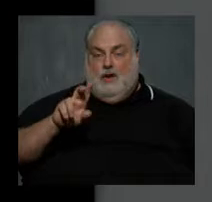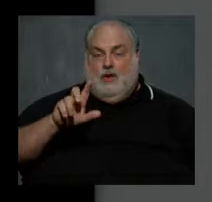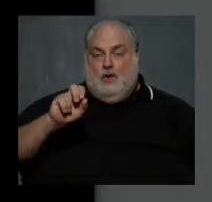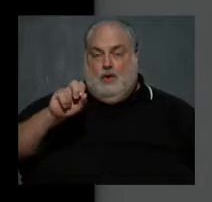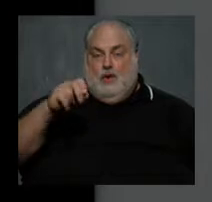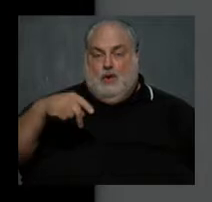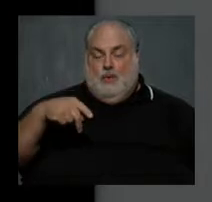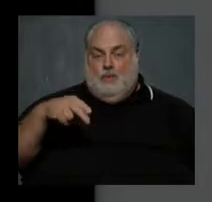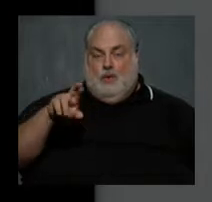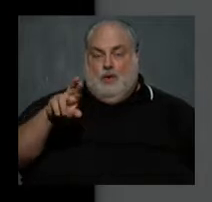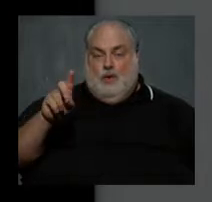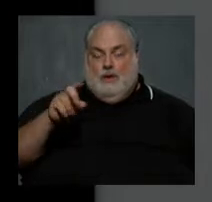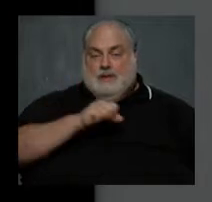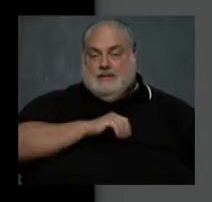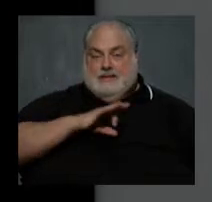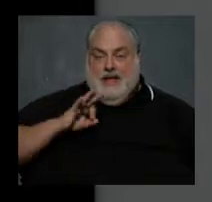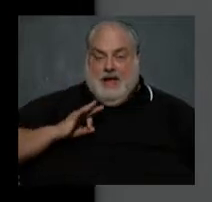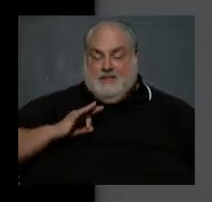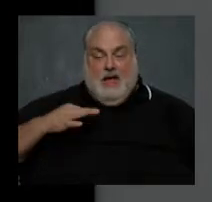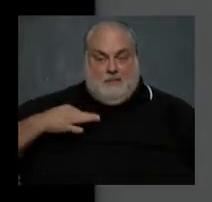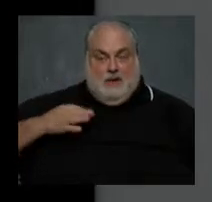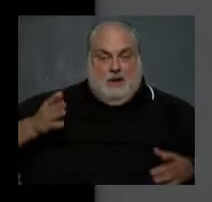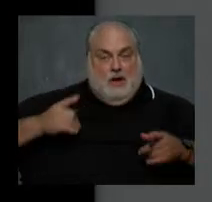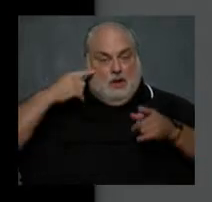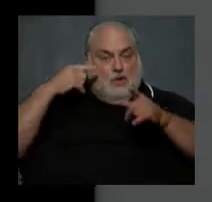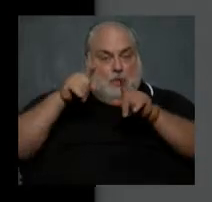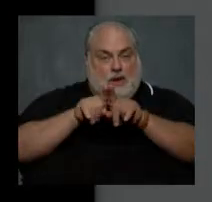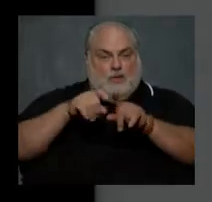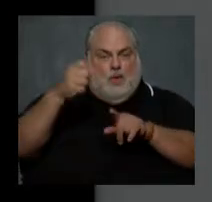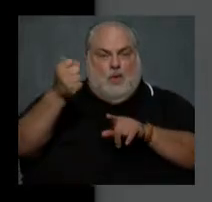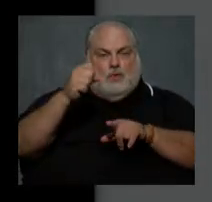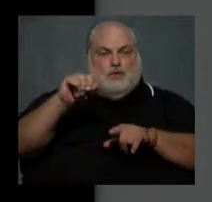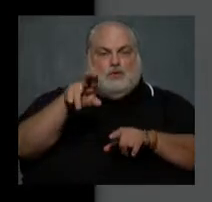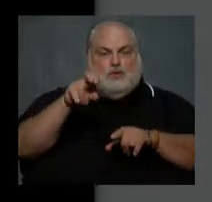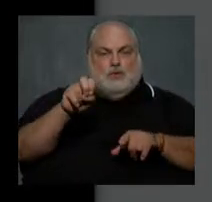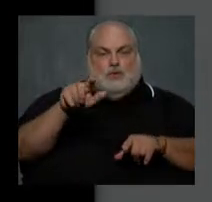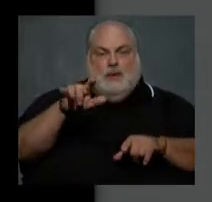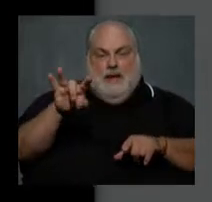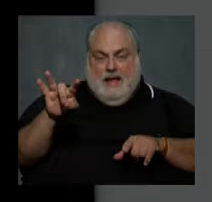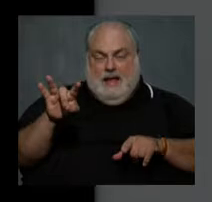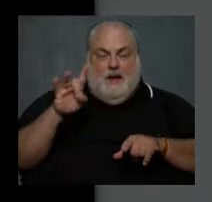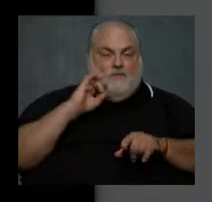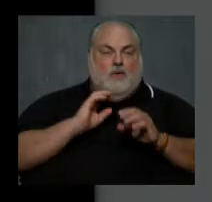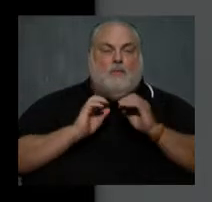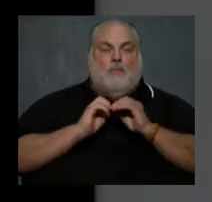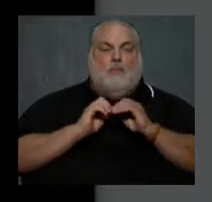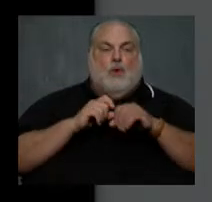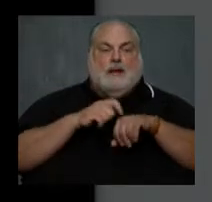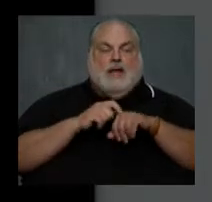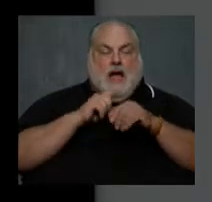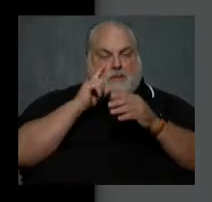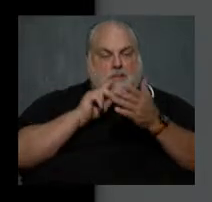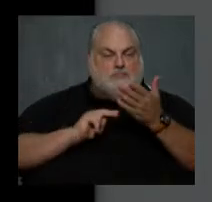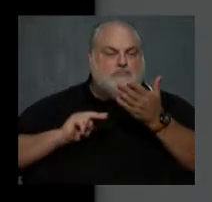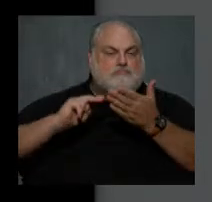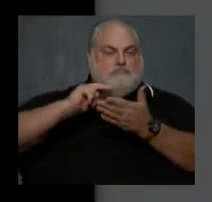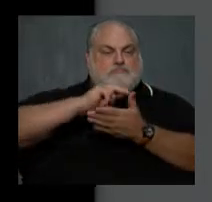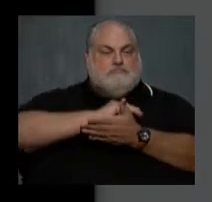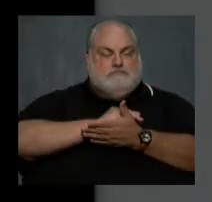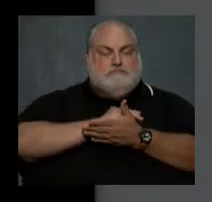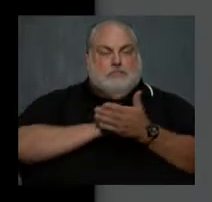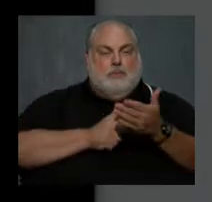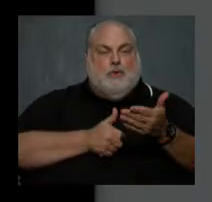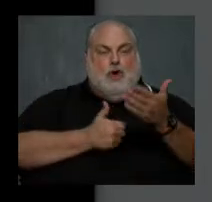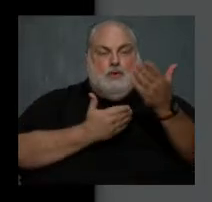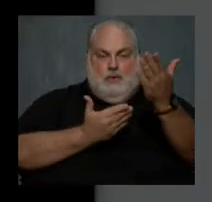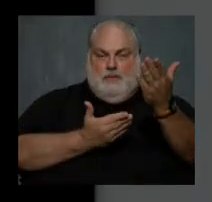has agreed to a deferral of this item to the June 28, 2018 public hearing to allow additional time to develop and review drainage analysis for the